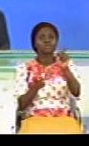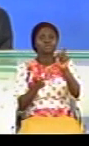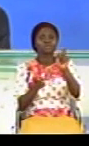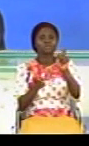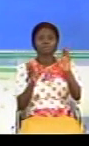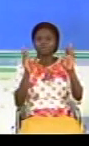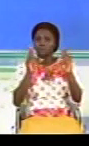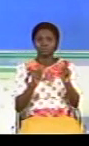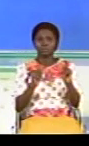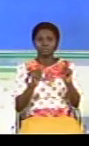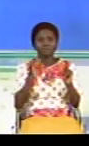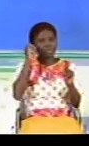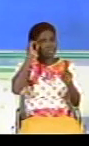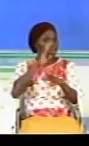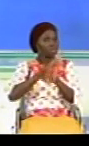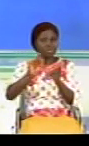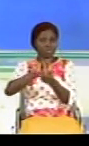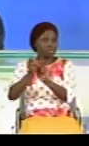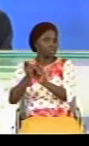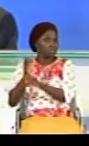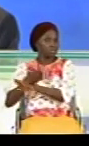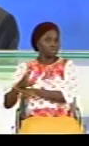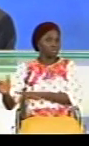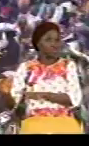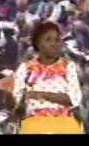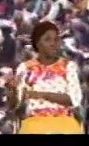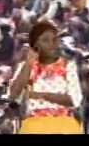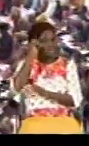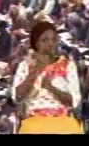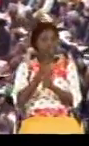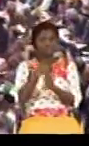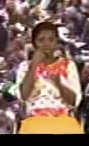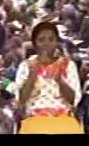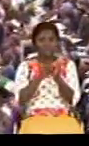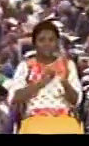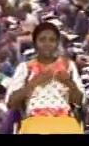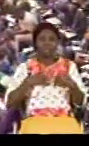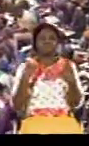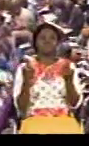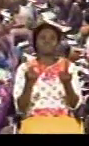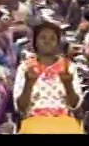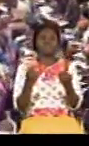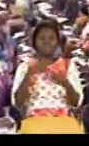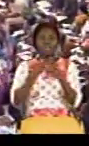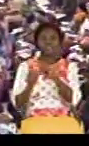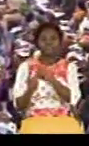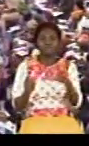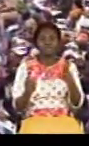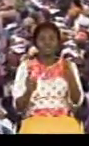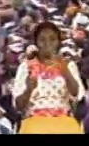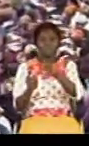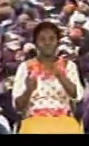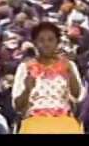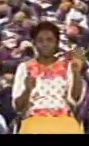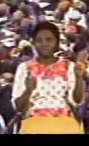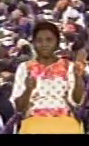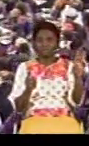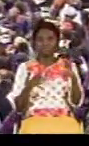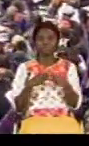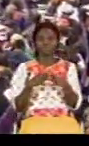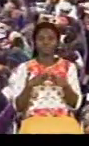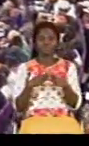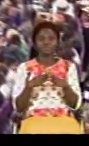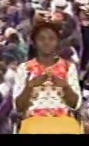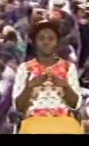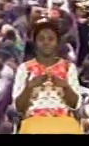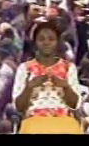back. I have sinned. Look at that verse 34. For I knew not that thou stoodest in the way against